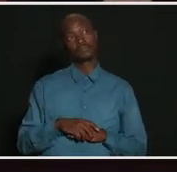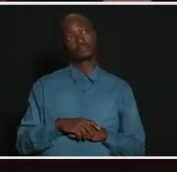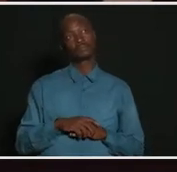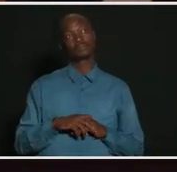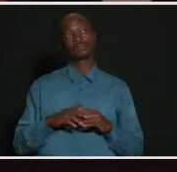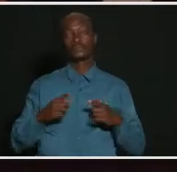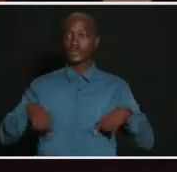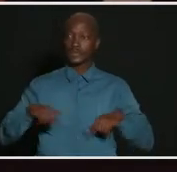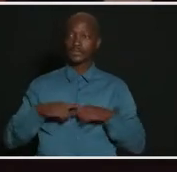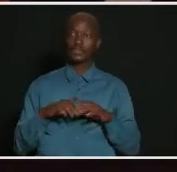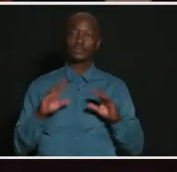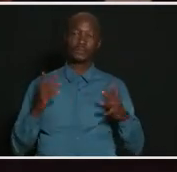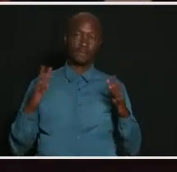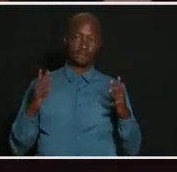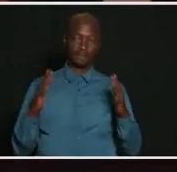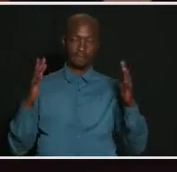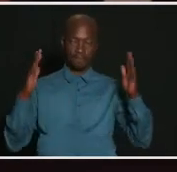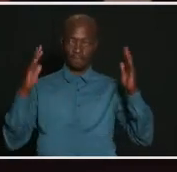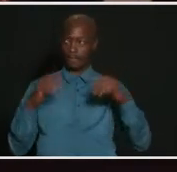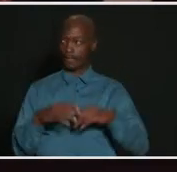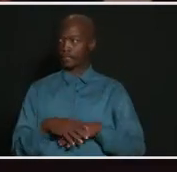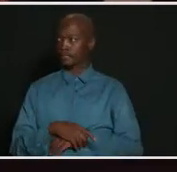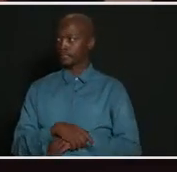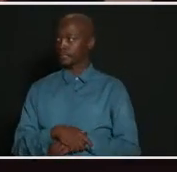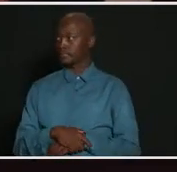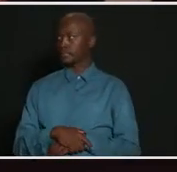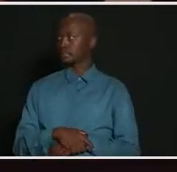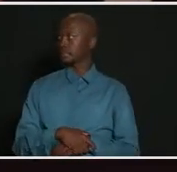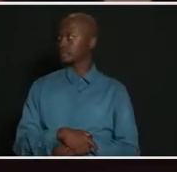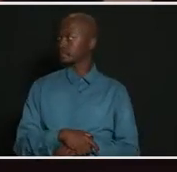give ourselves a round of applause